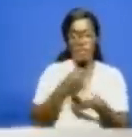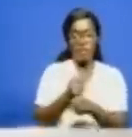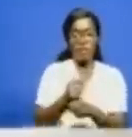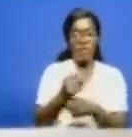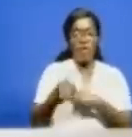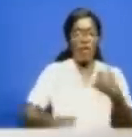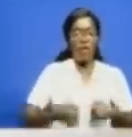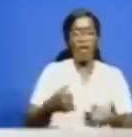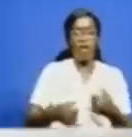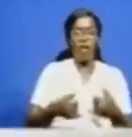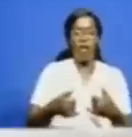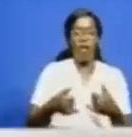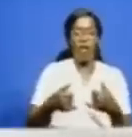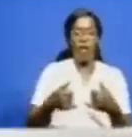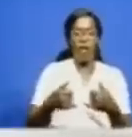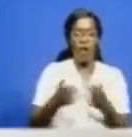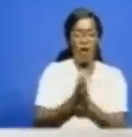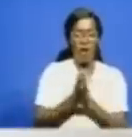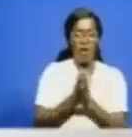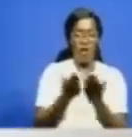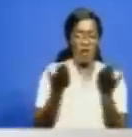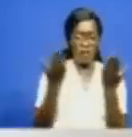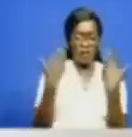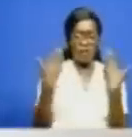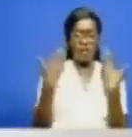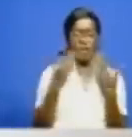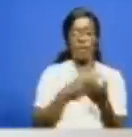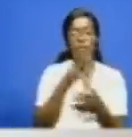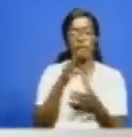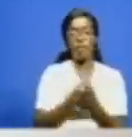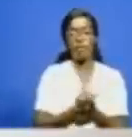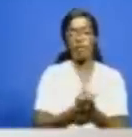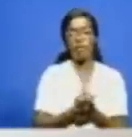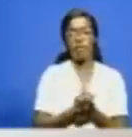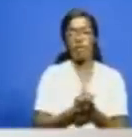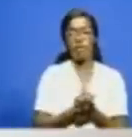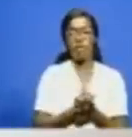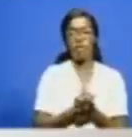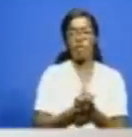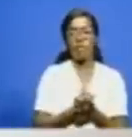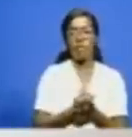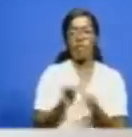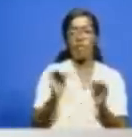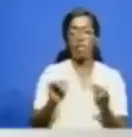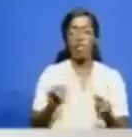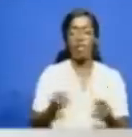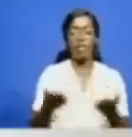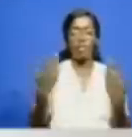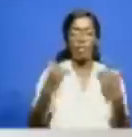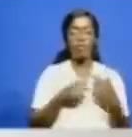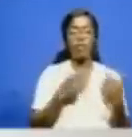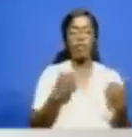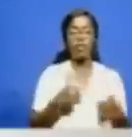enjoy immortality of the soul. Simeon Nyachae will live on forever in our hearts,